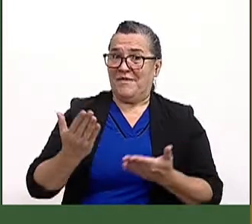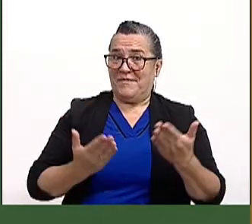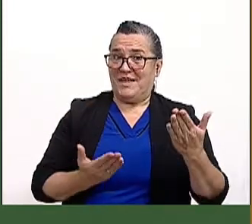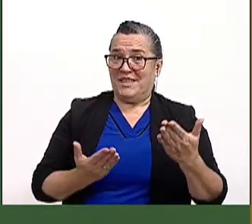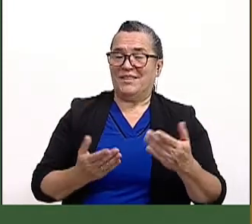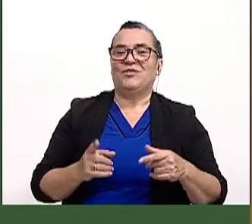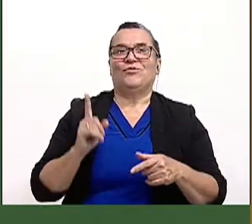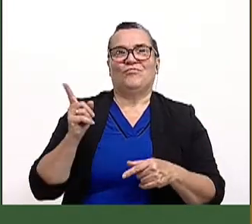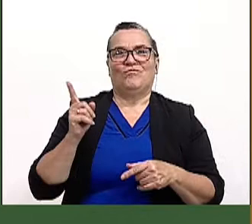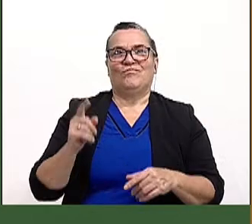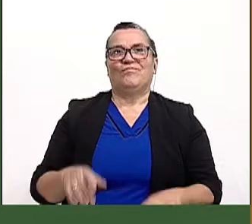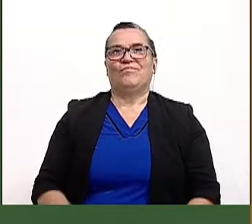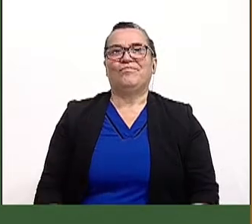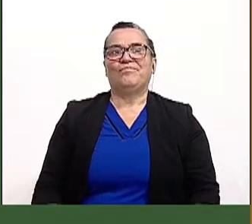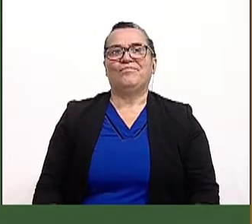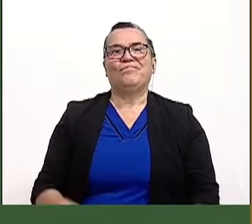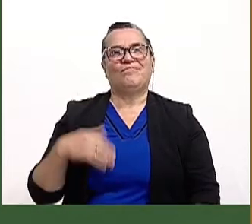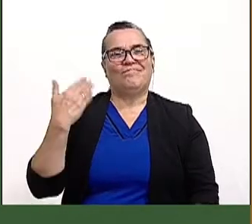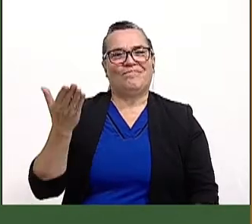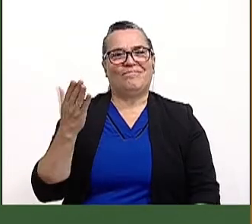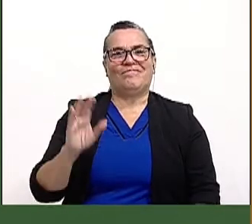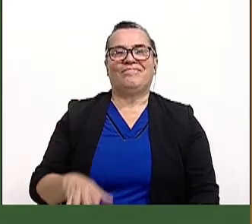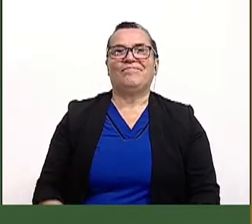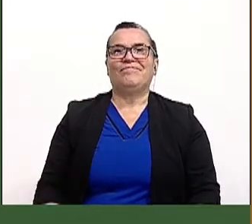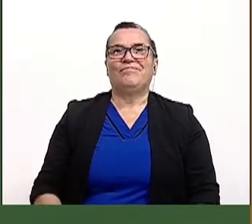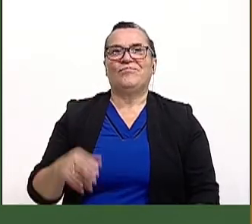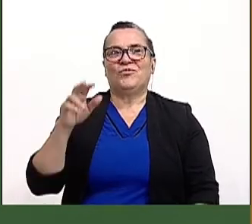service. Very good. Let's see number 3.